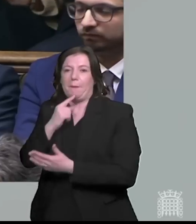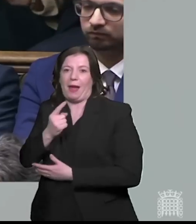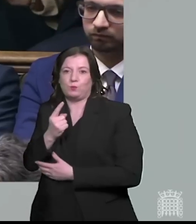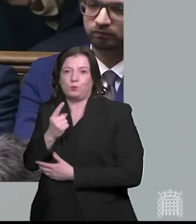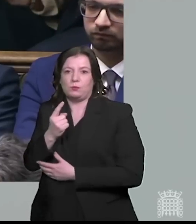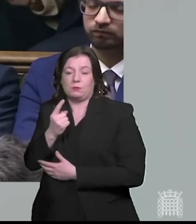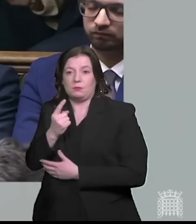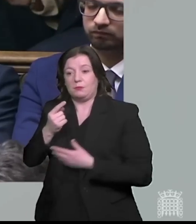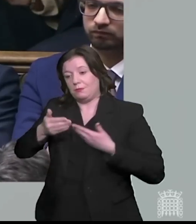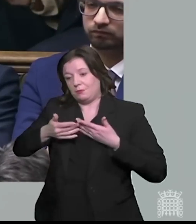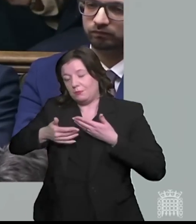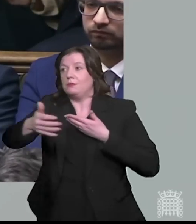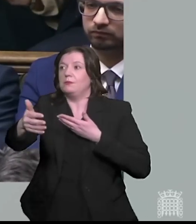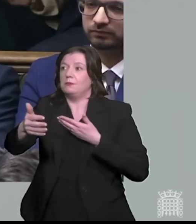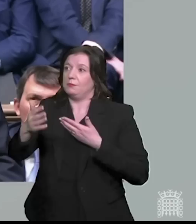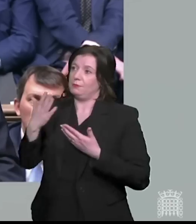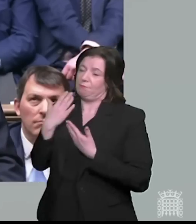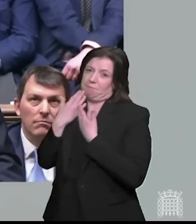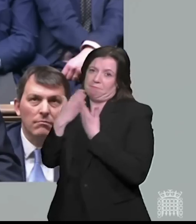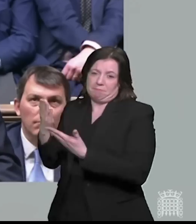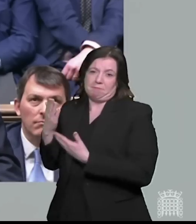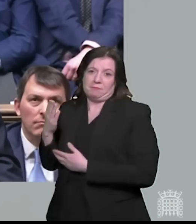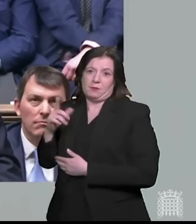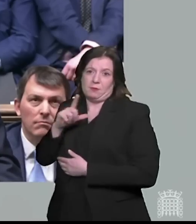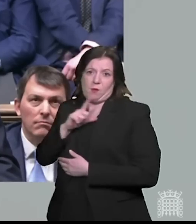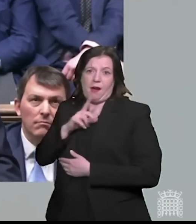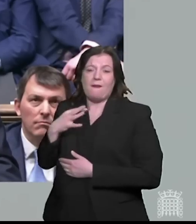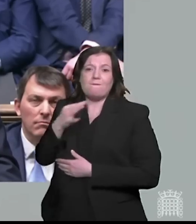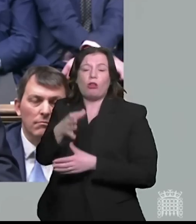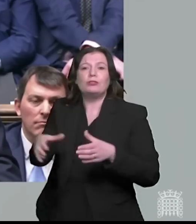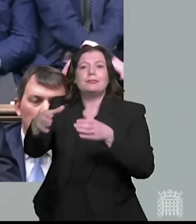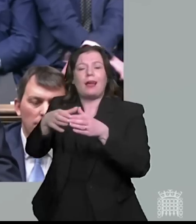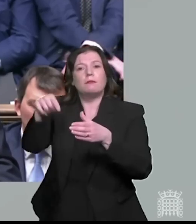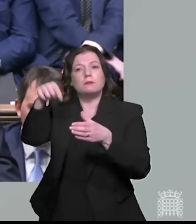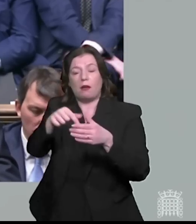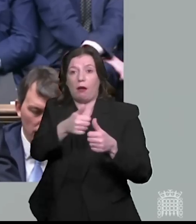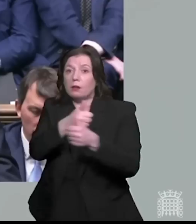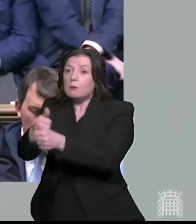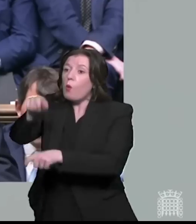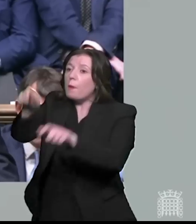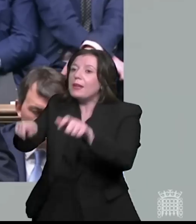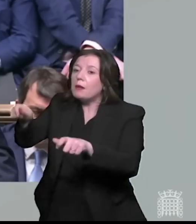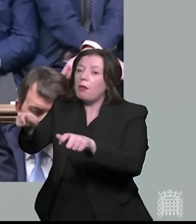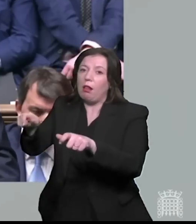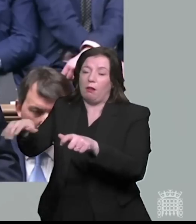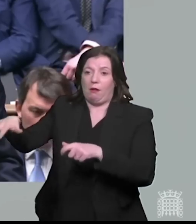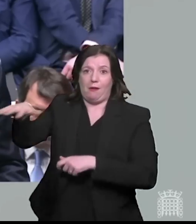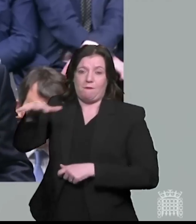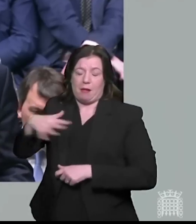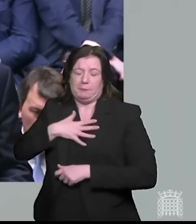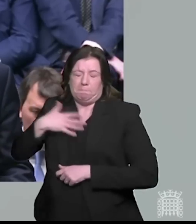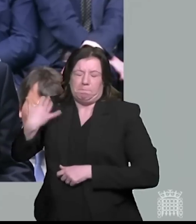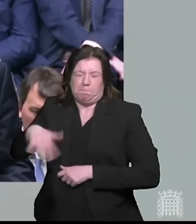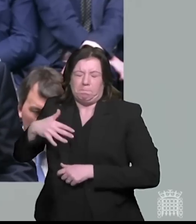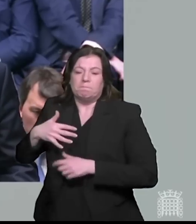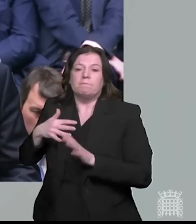for every year that he's been in Parliament, to help the voluntary sector play an even bigger role in stopping families